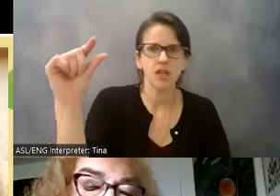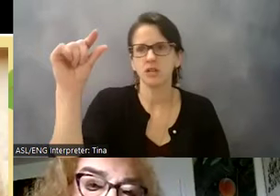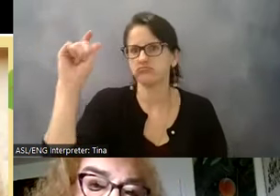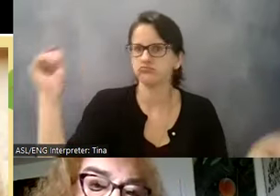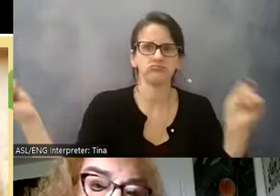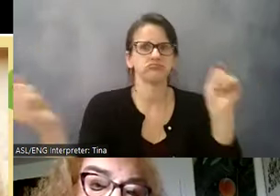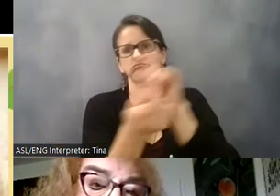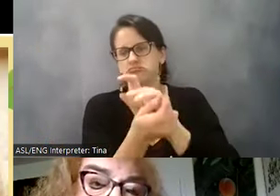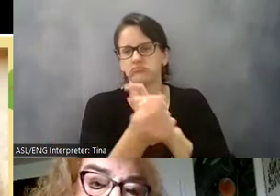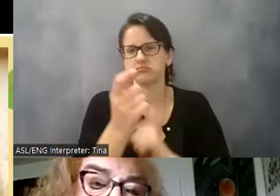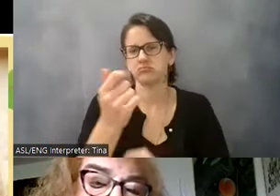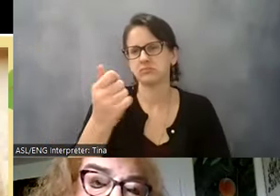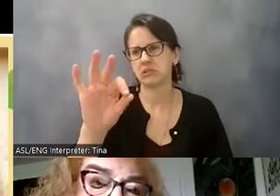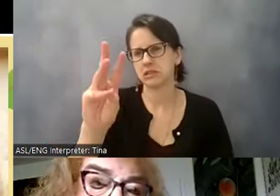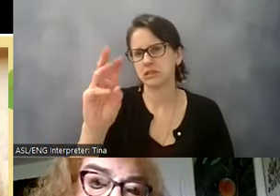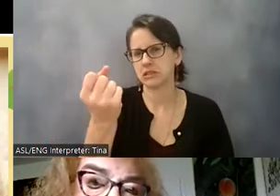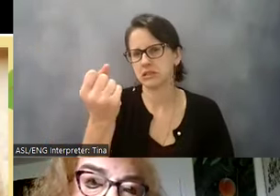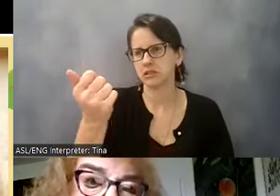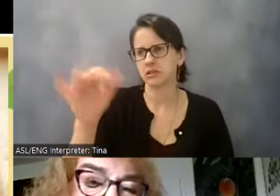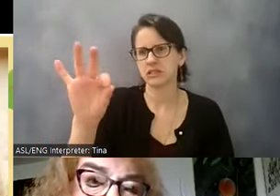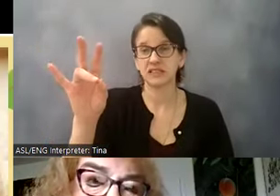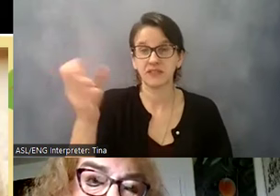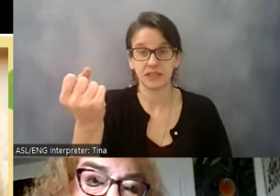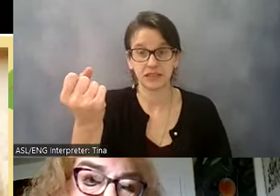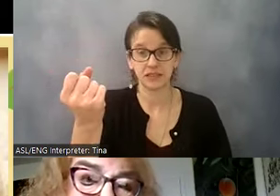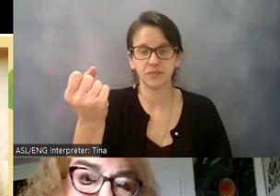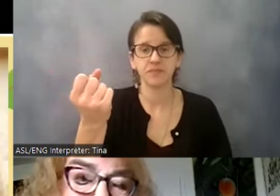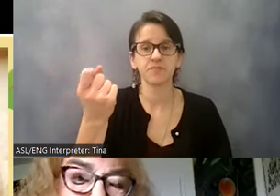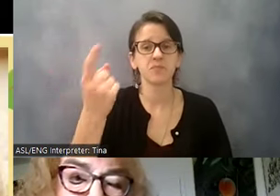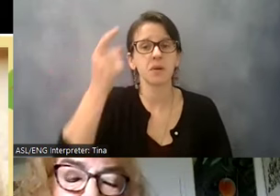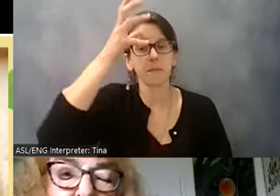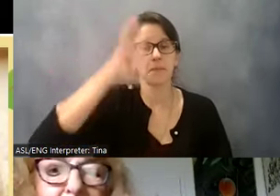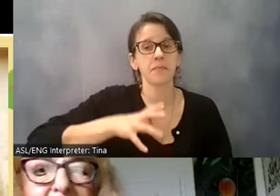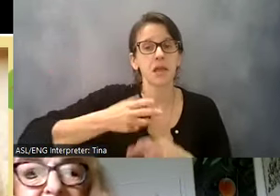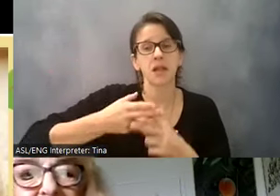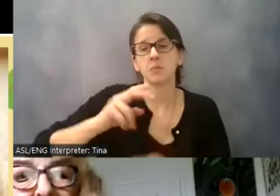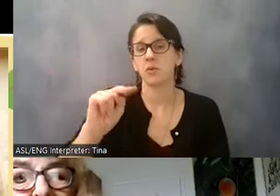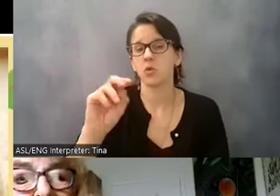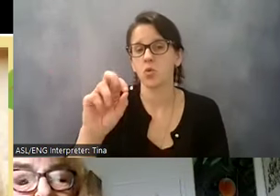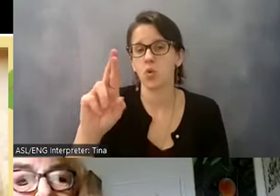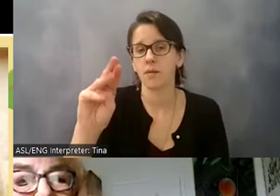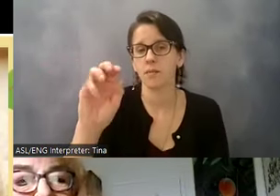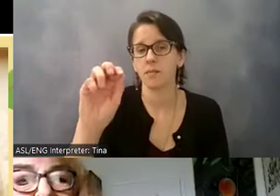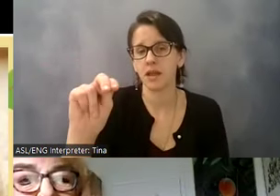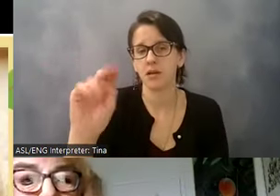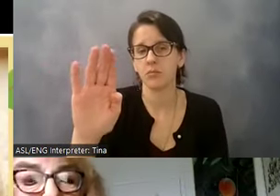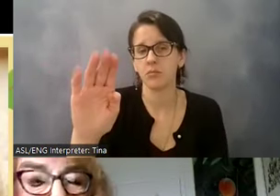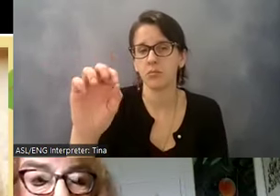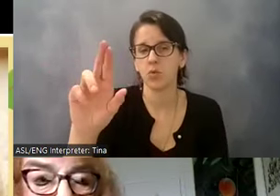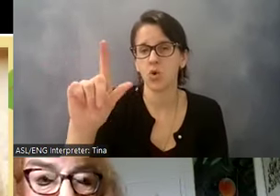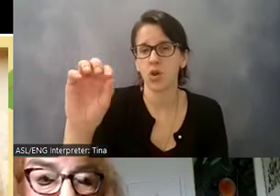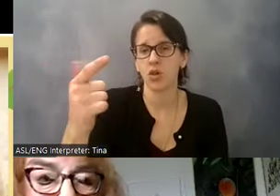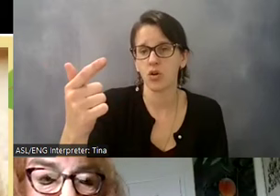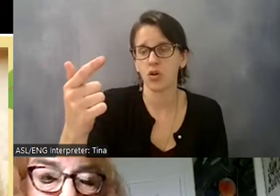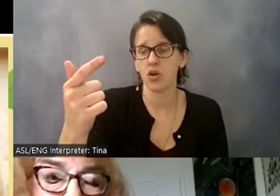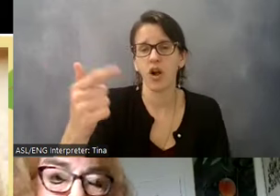early 70s, which was headed by a guy named Norman Borlaug, who was hailed as the savior